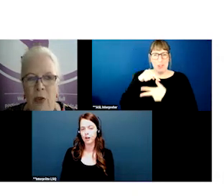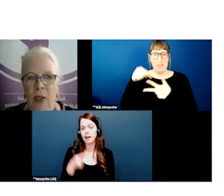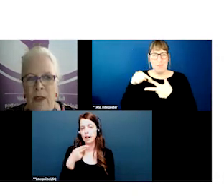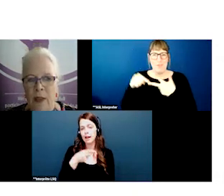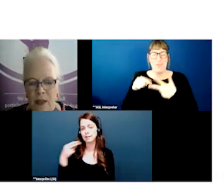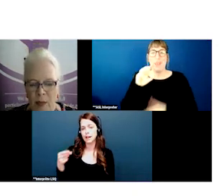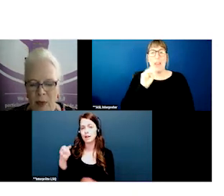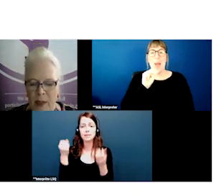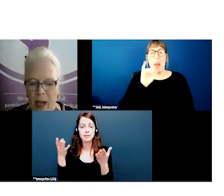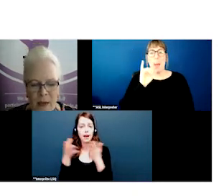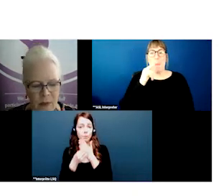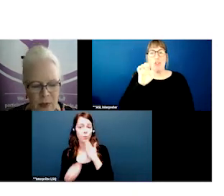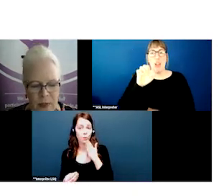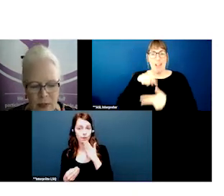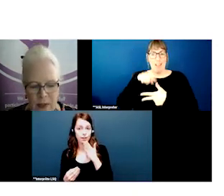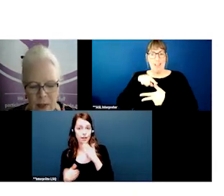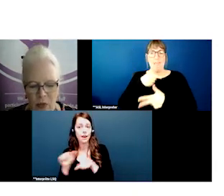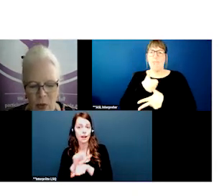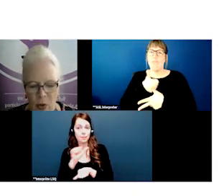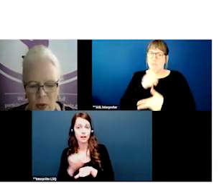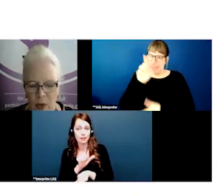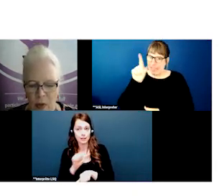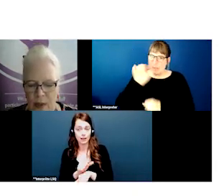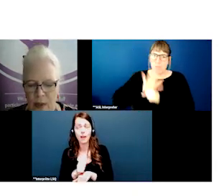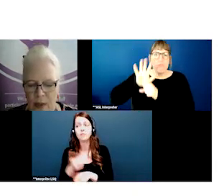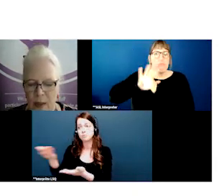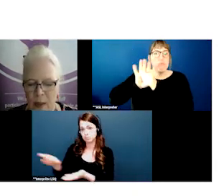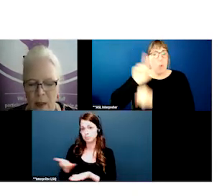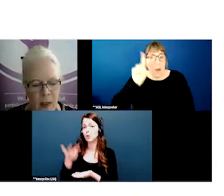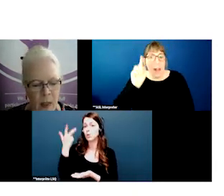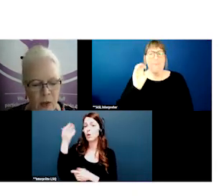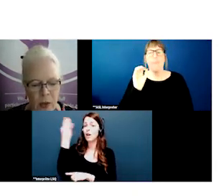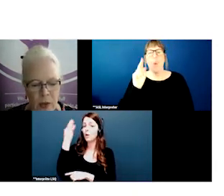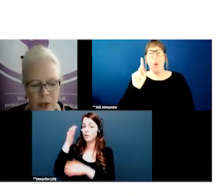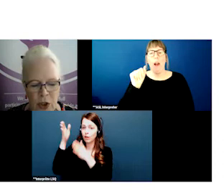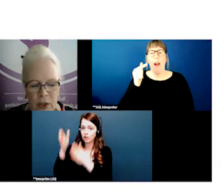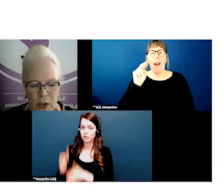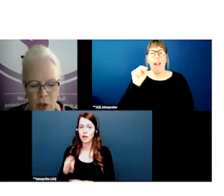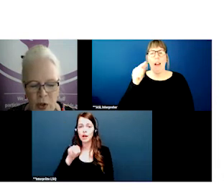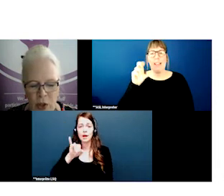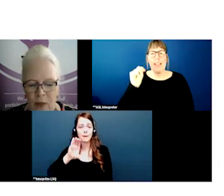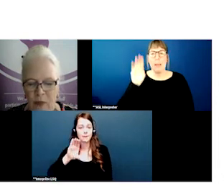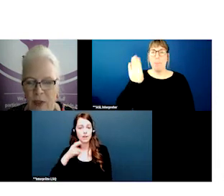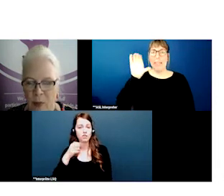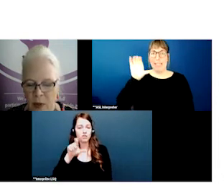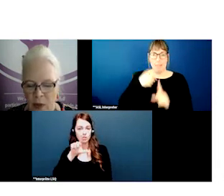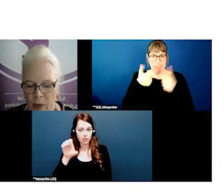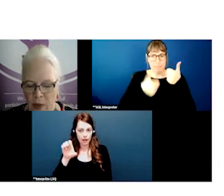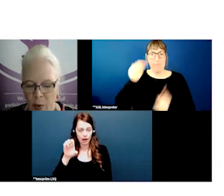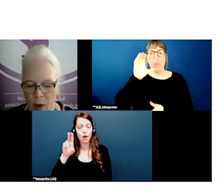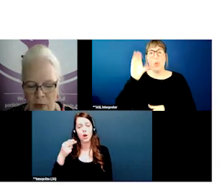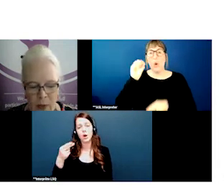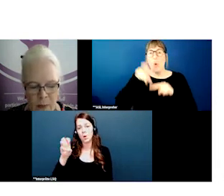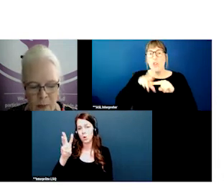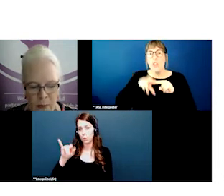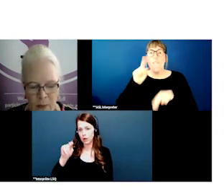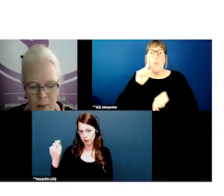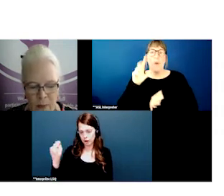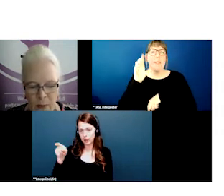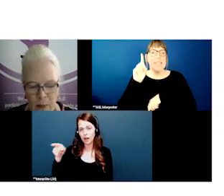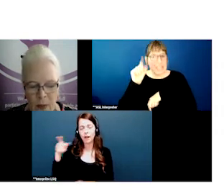Michelle Hewitt is a disability activist in the Central Okanagan, BC, and currently she is the co-chair of Disability Without